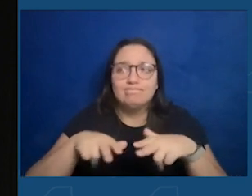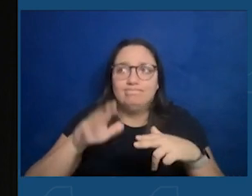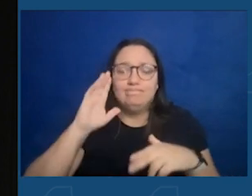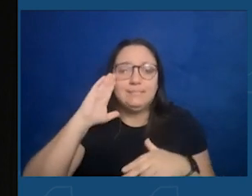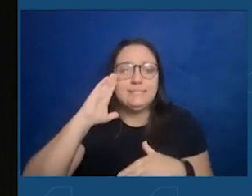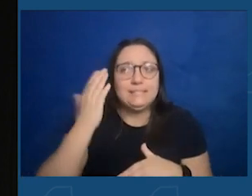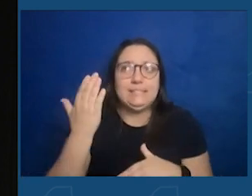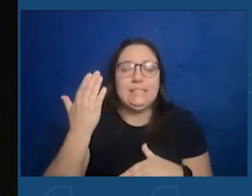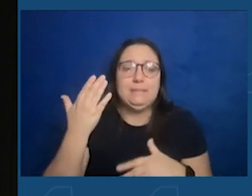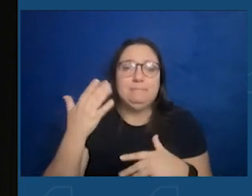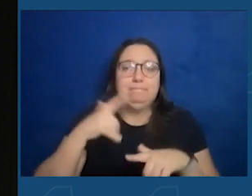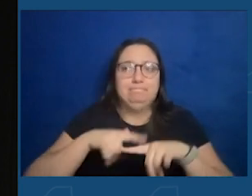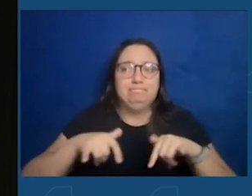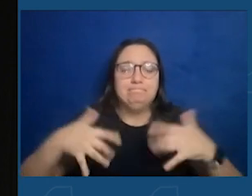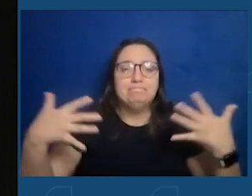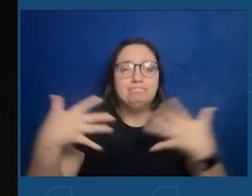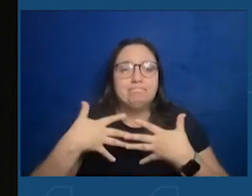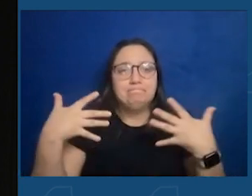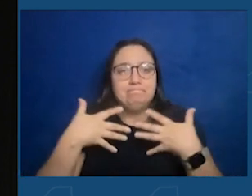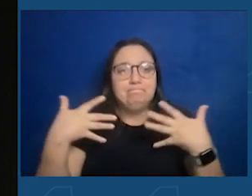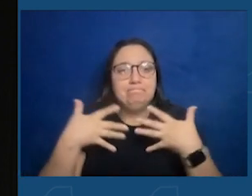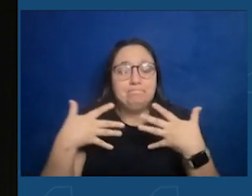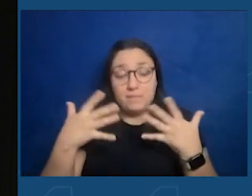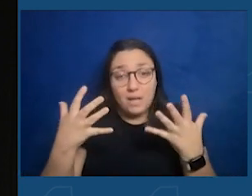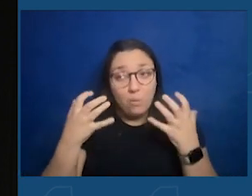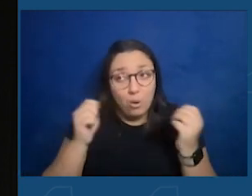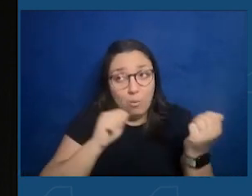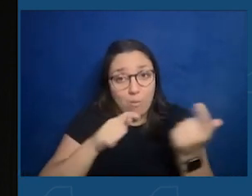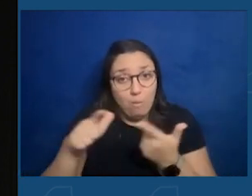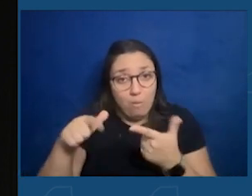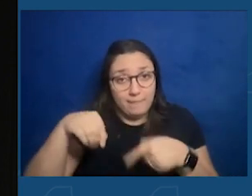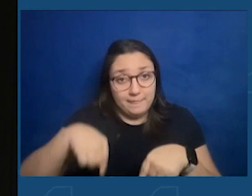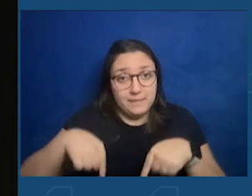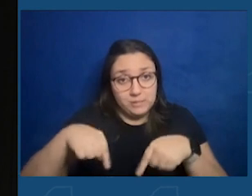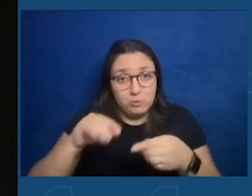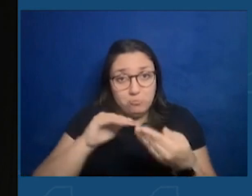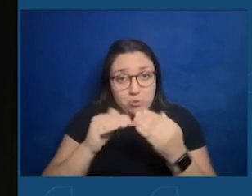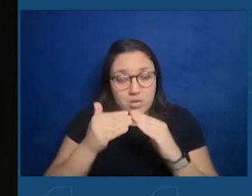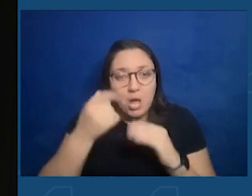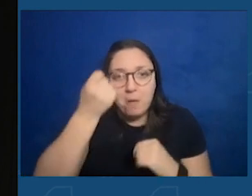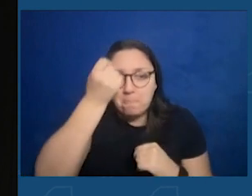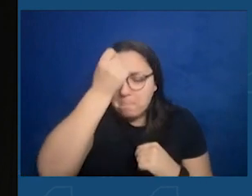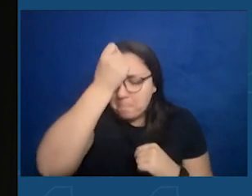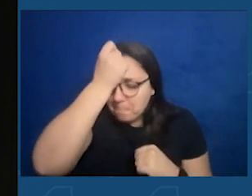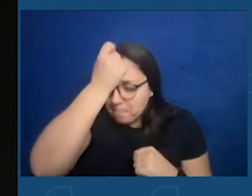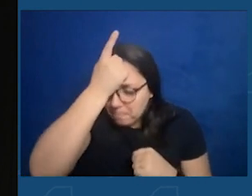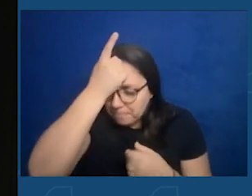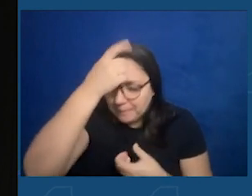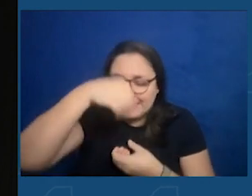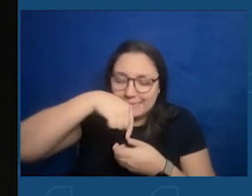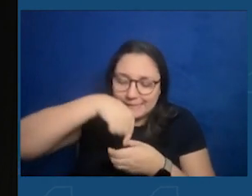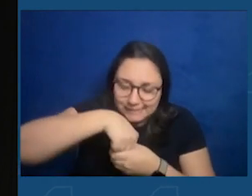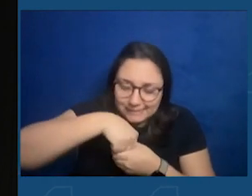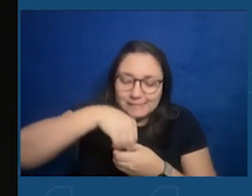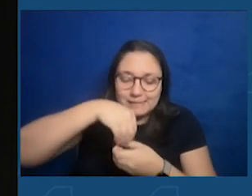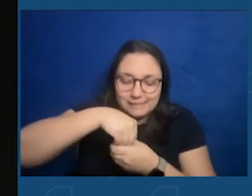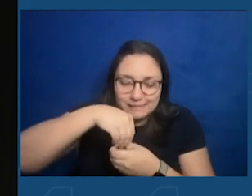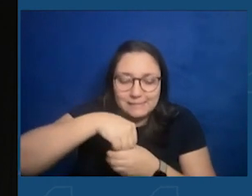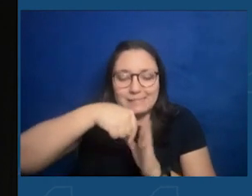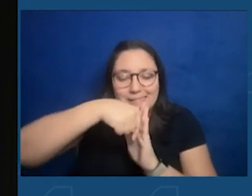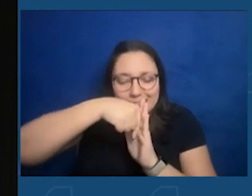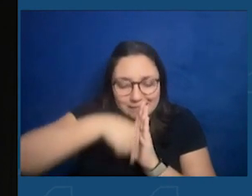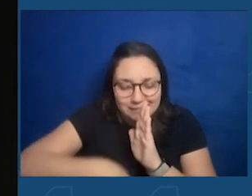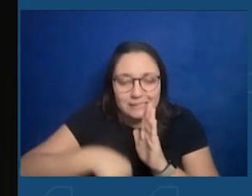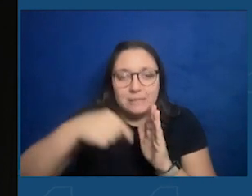of fear. I want everyone in this community to know that I understand that deeply to my core. That is why, since I've been governor for the